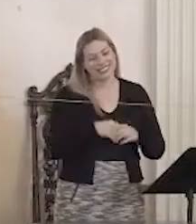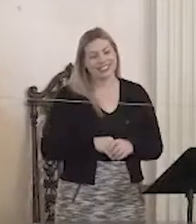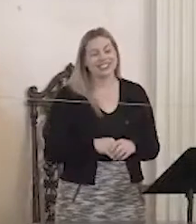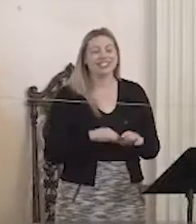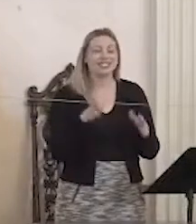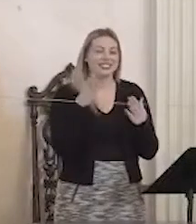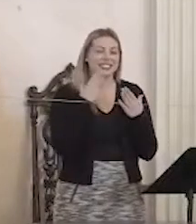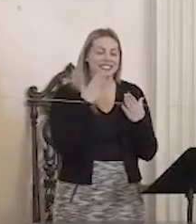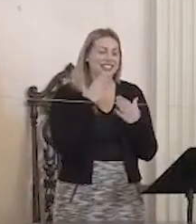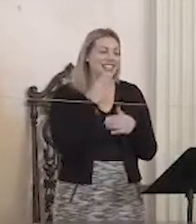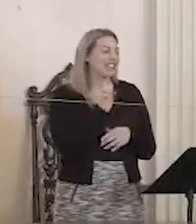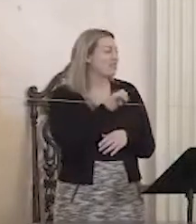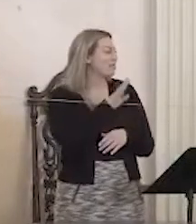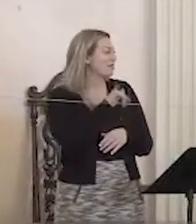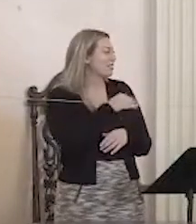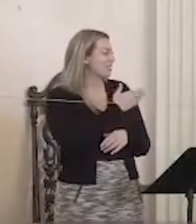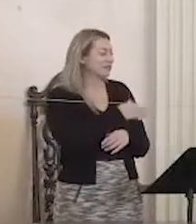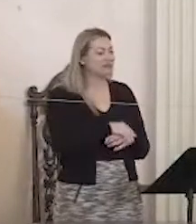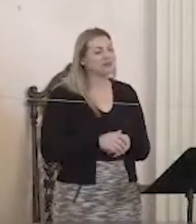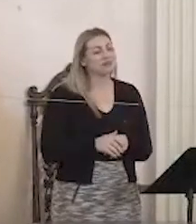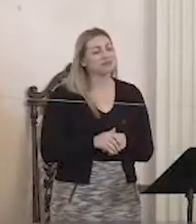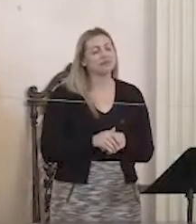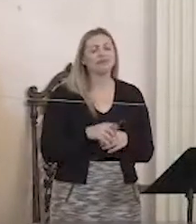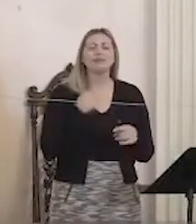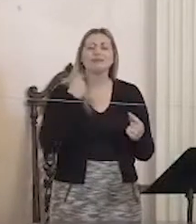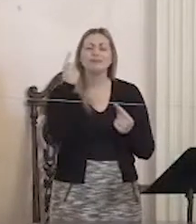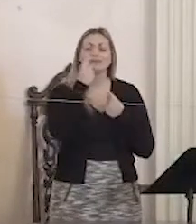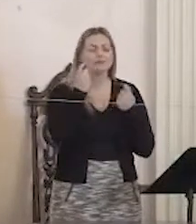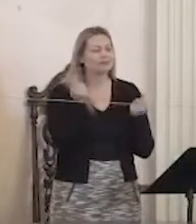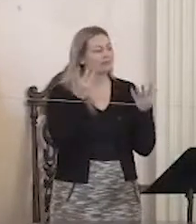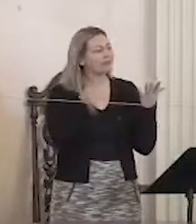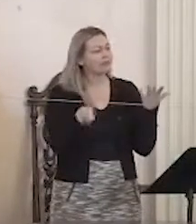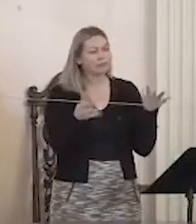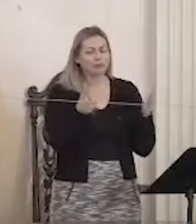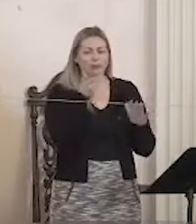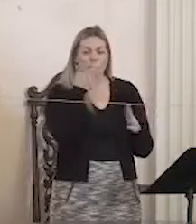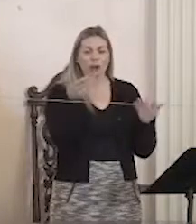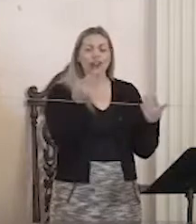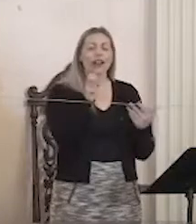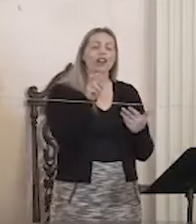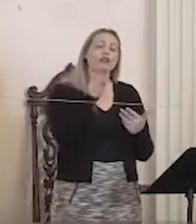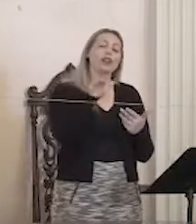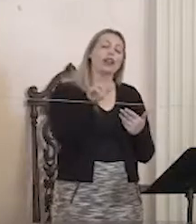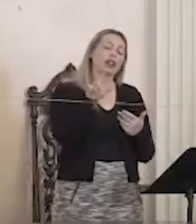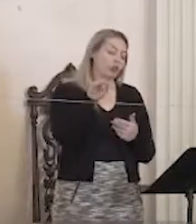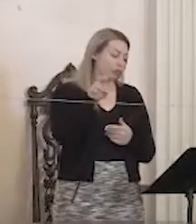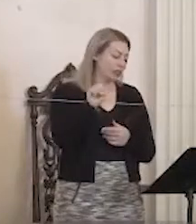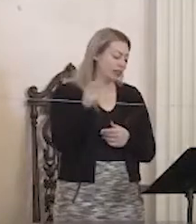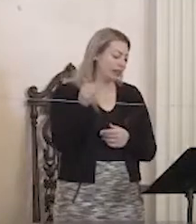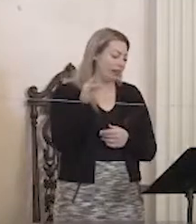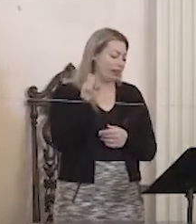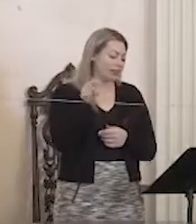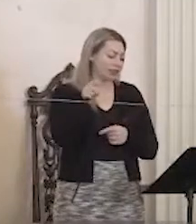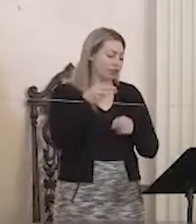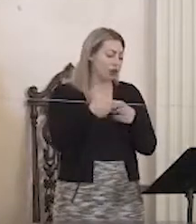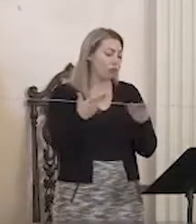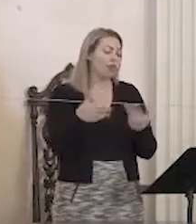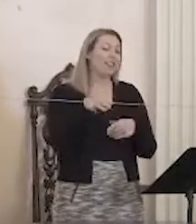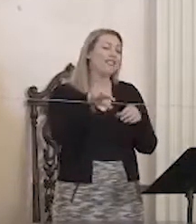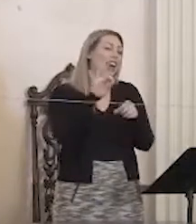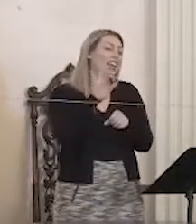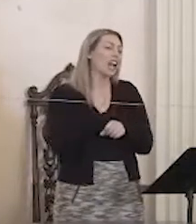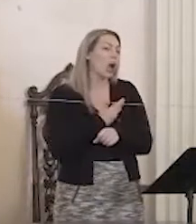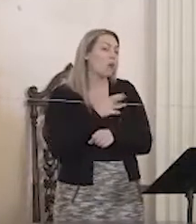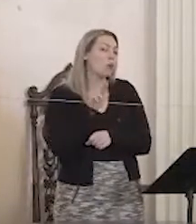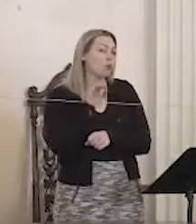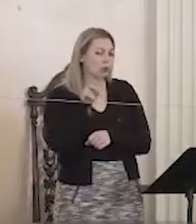Oh, thank you, Ebony. Well, I wonder how many of you have watched Henry Louis Gates's show, Finding Our Roots?